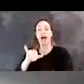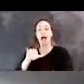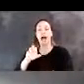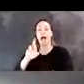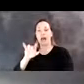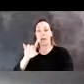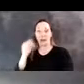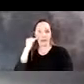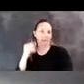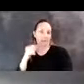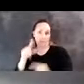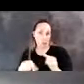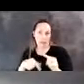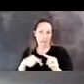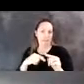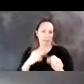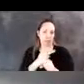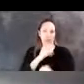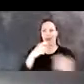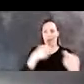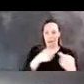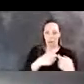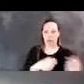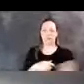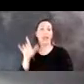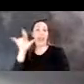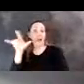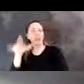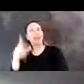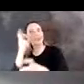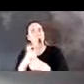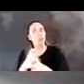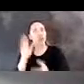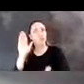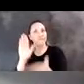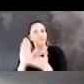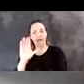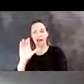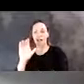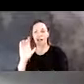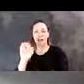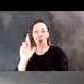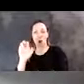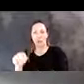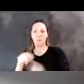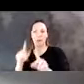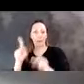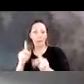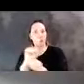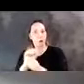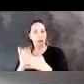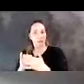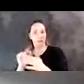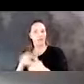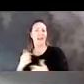vehicles don't work for you. And airplane travel is difficult to decarbonize, but people are working on solutions. And the life of a vehicle